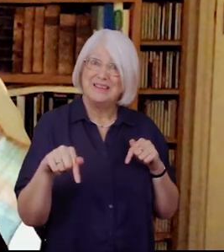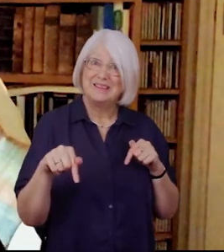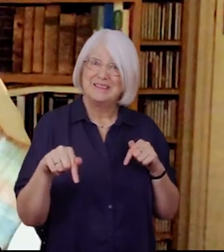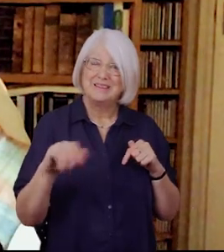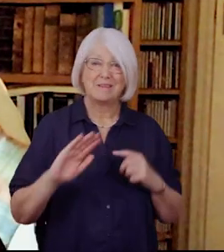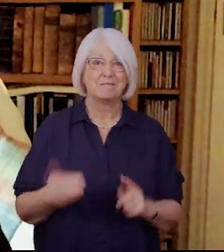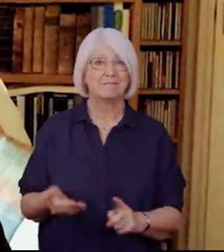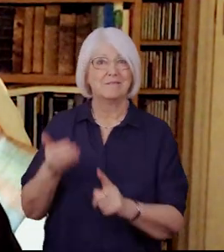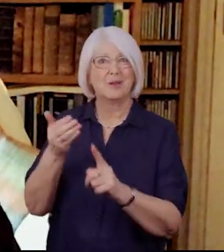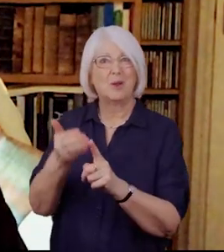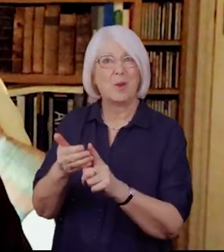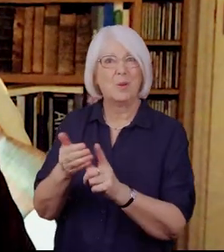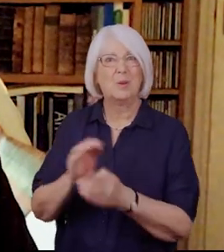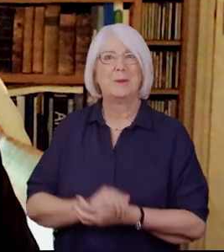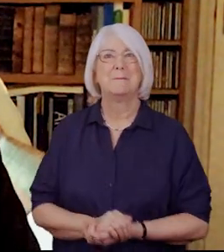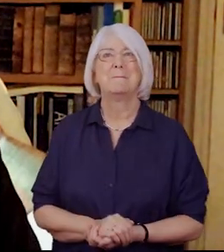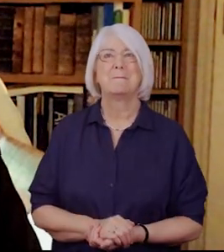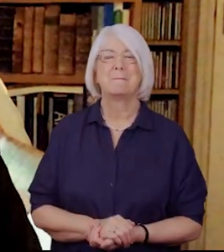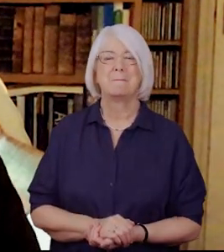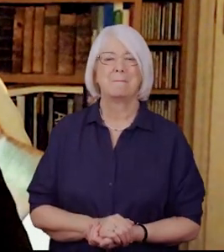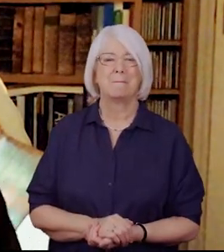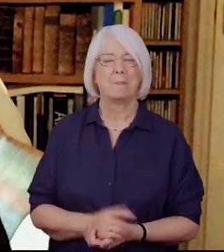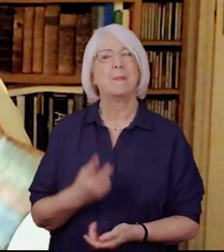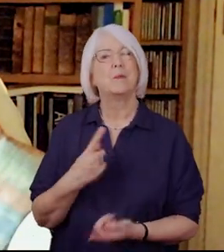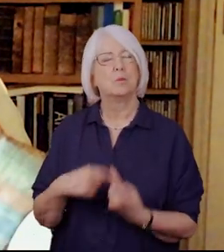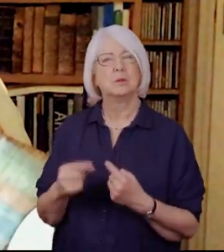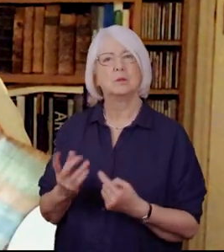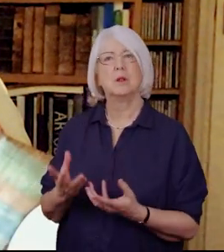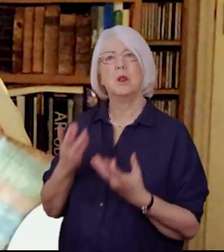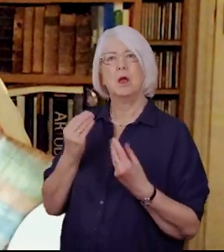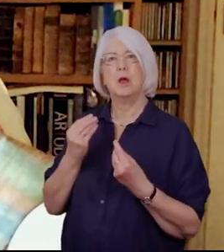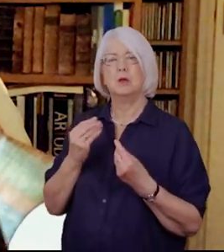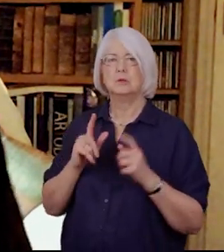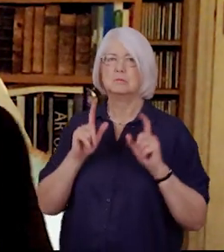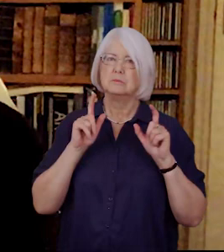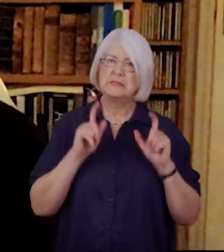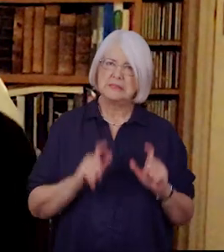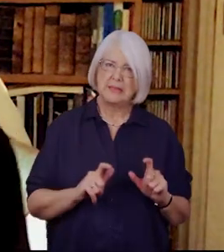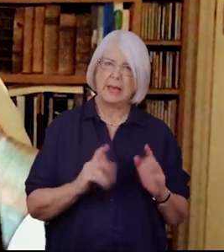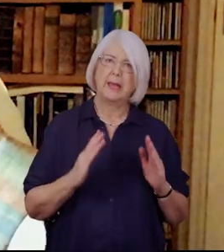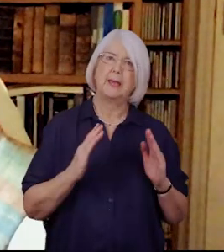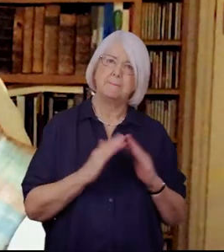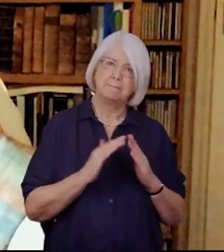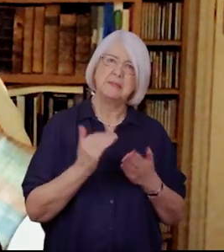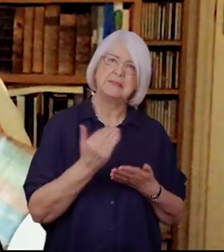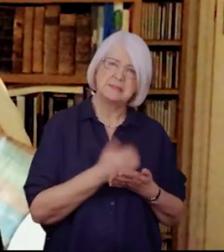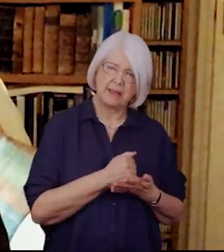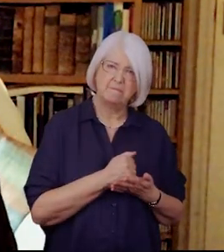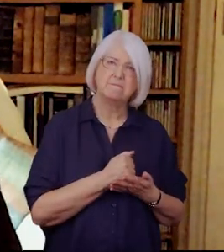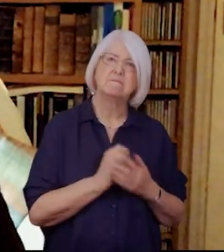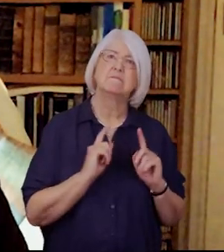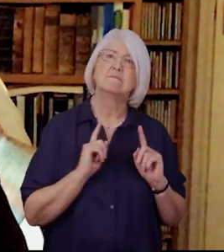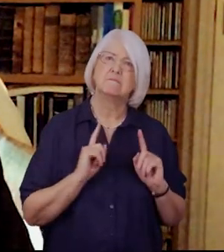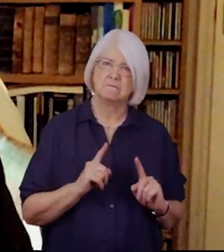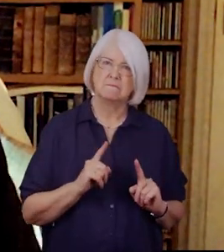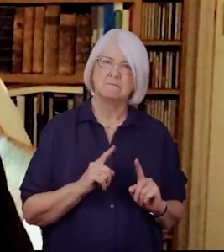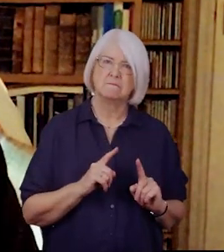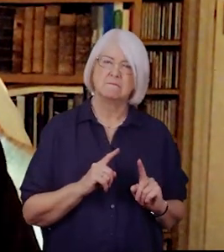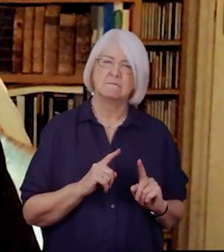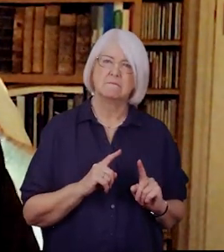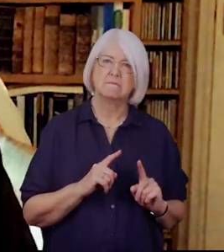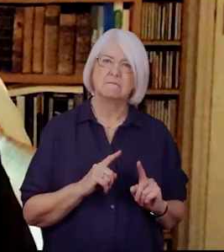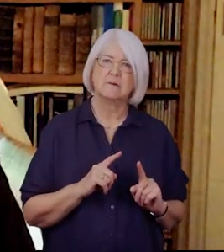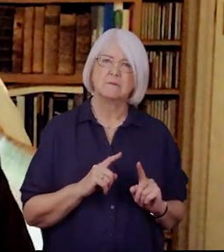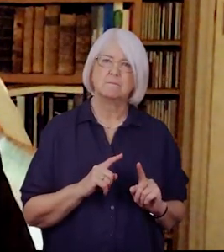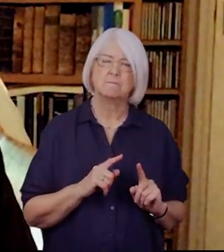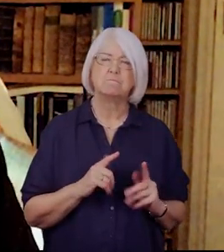gives expression to every year. Even as we learn to abide in our homes and stay put and find that to be the safest place